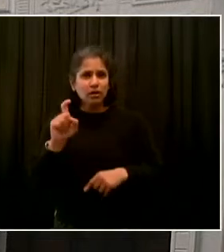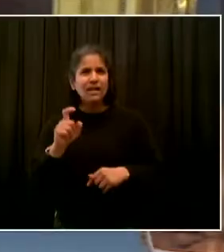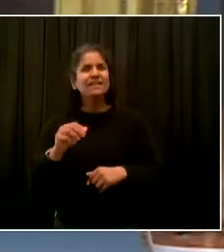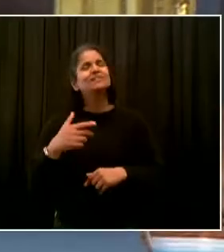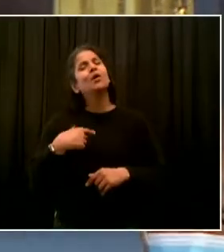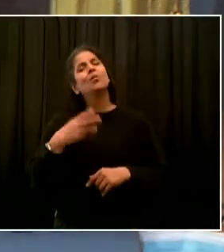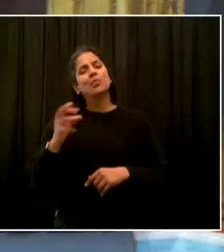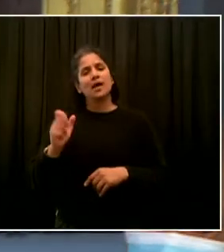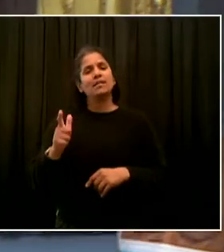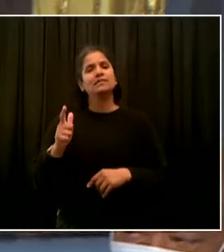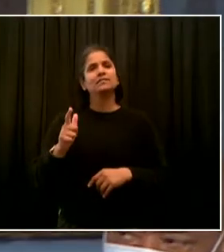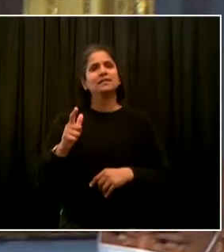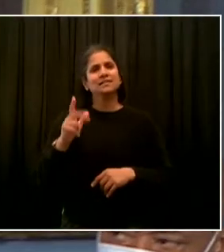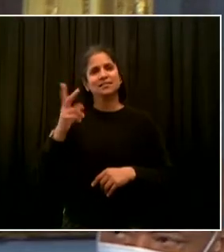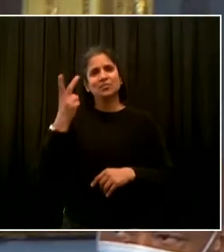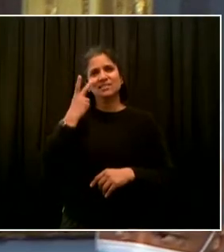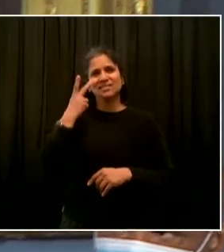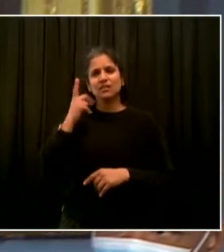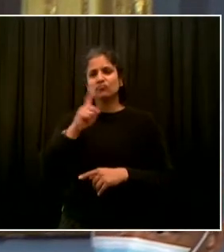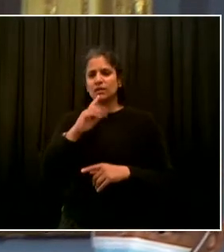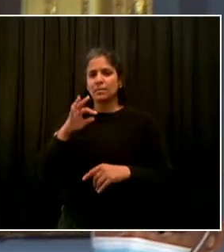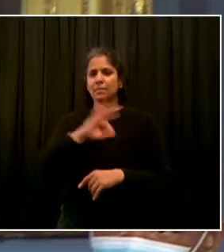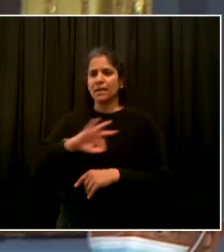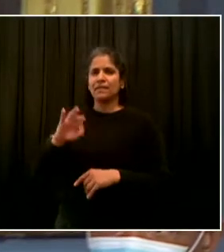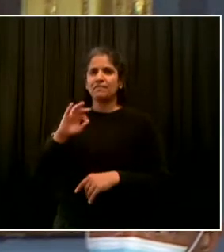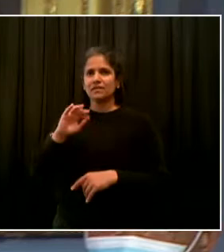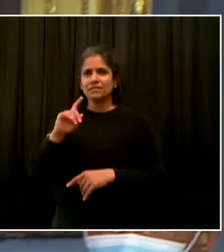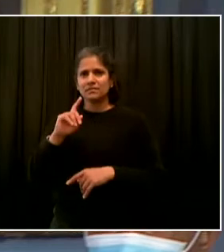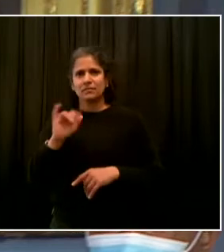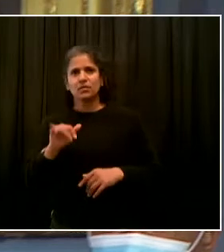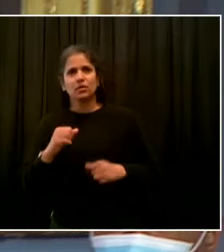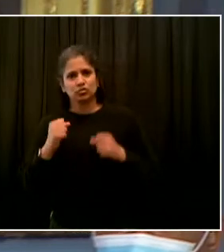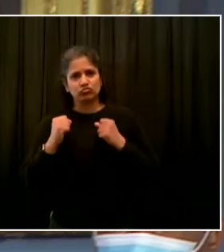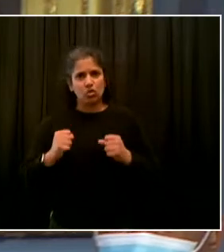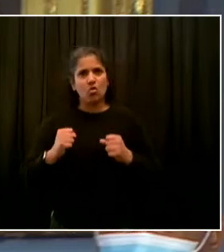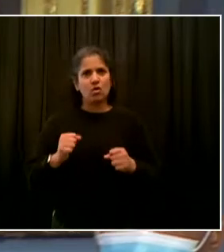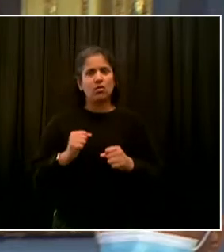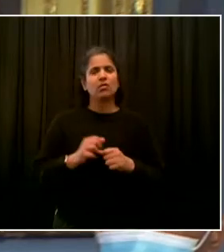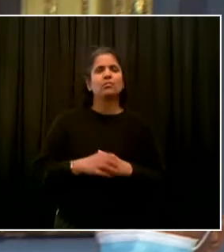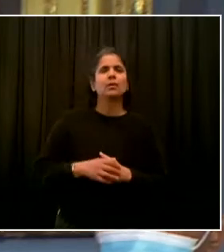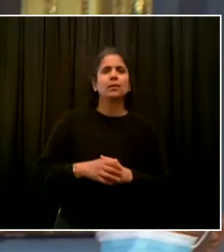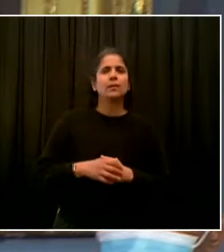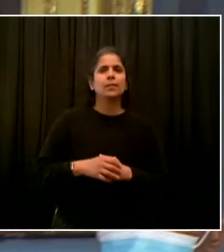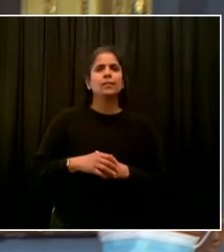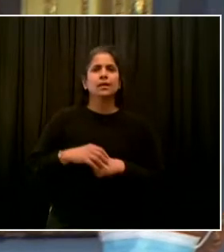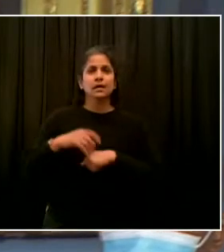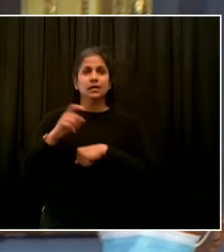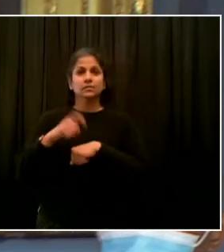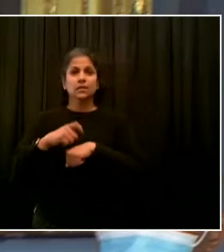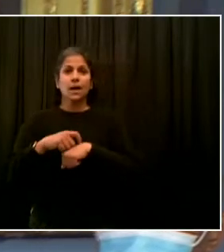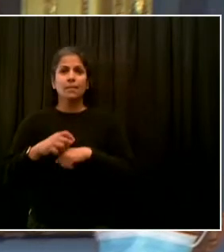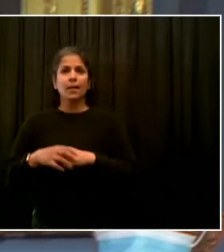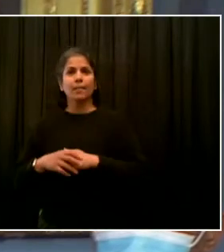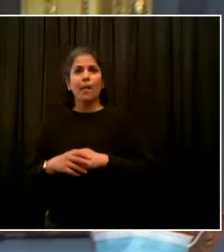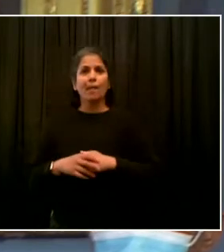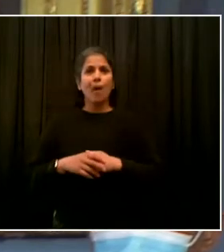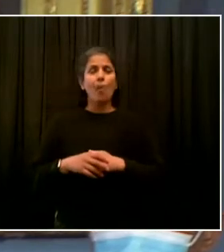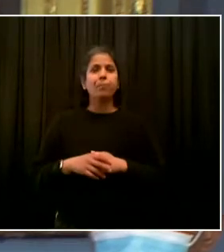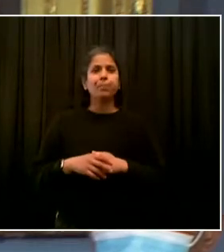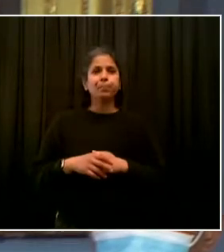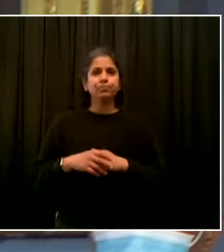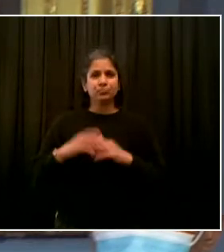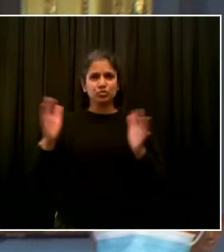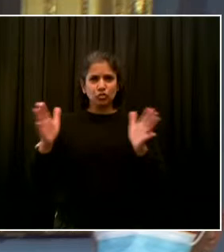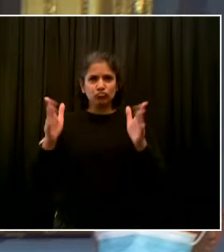a limited and strong but narrow effect, time-limited effect. I think now we're encouraging New Yorkers to make that